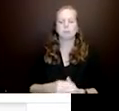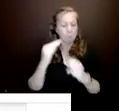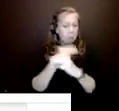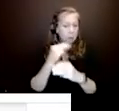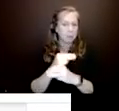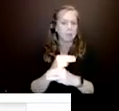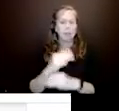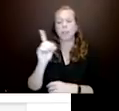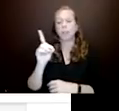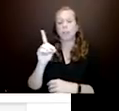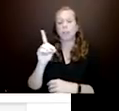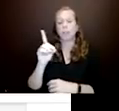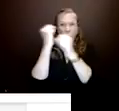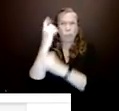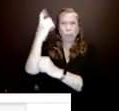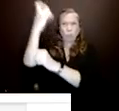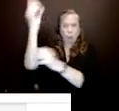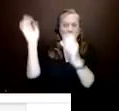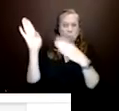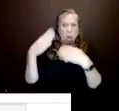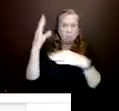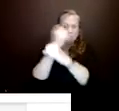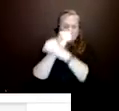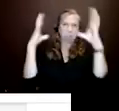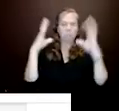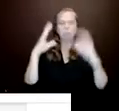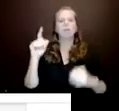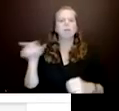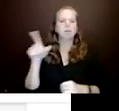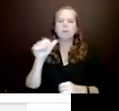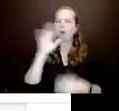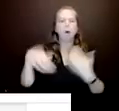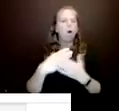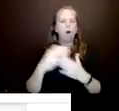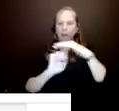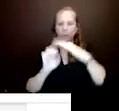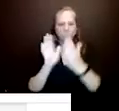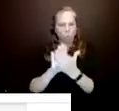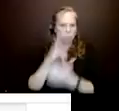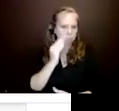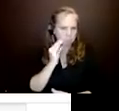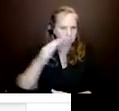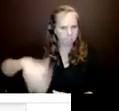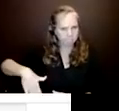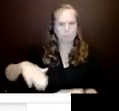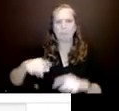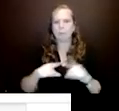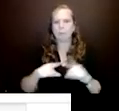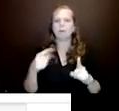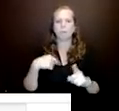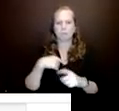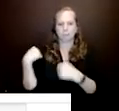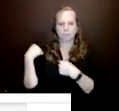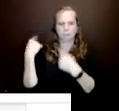with Dreambox. It has not been a platform that's gone across all of our elementary schools yet, but this fall, that's what we'll be doing. And